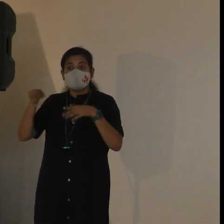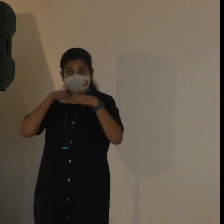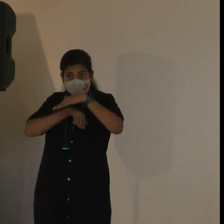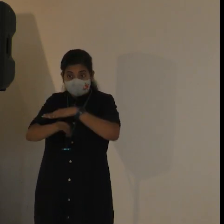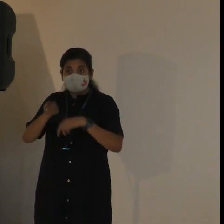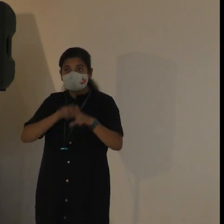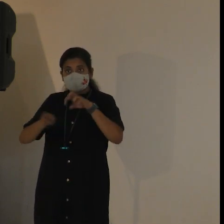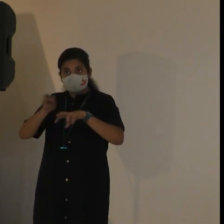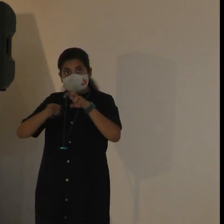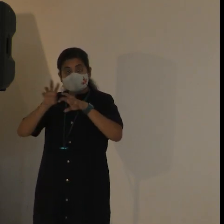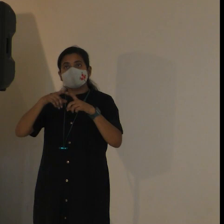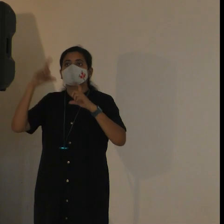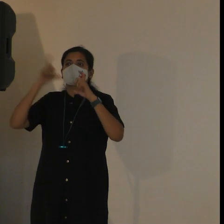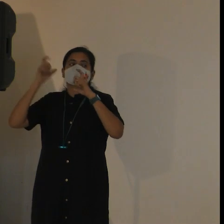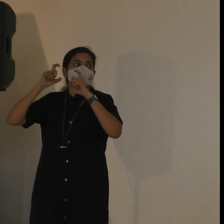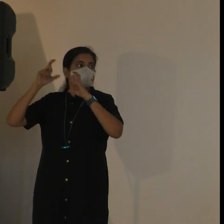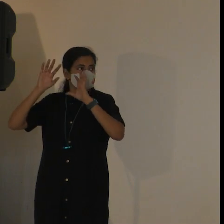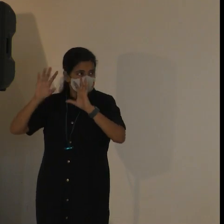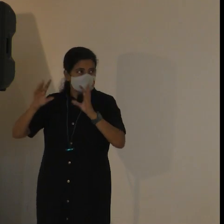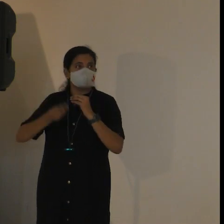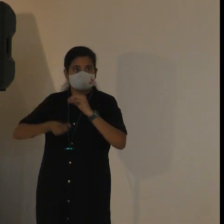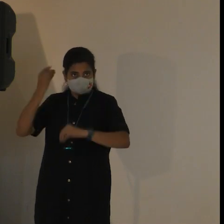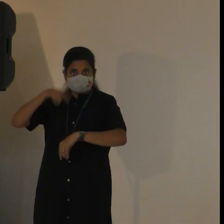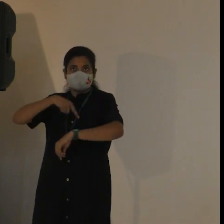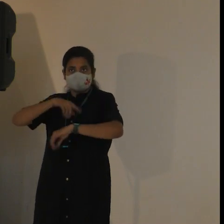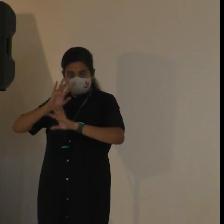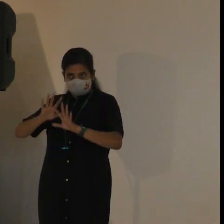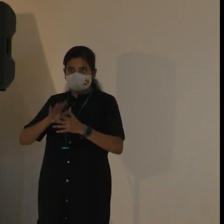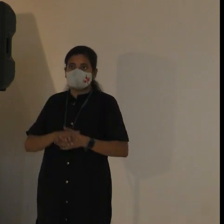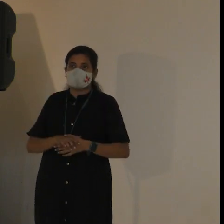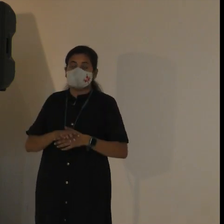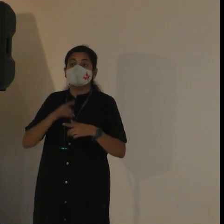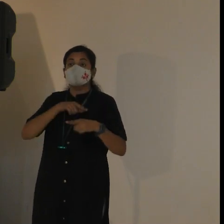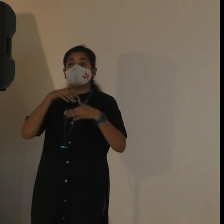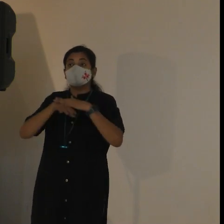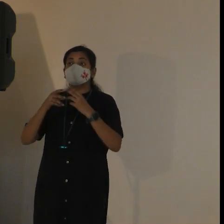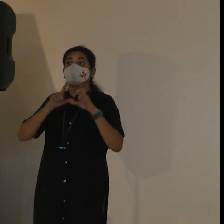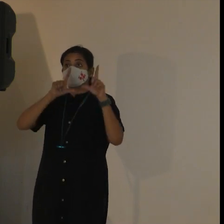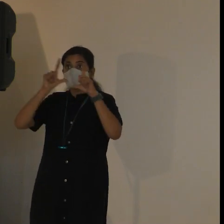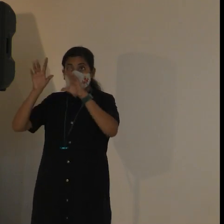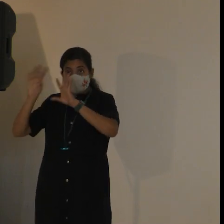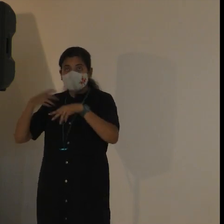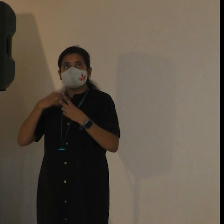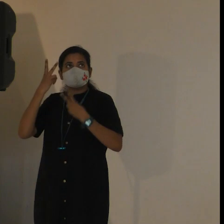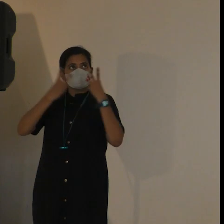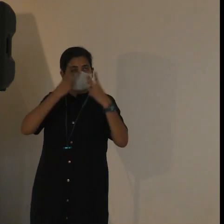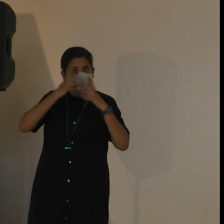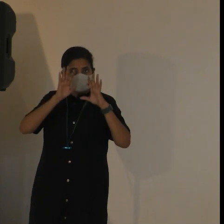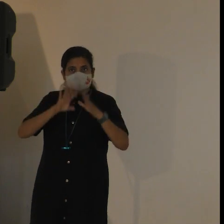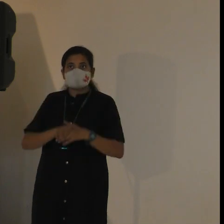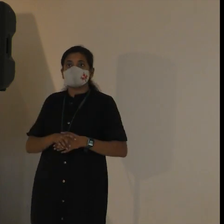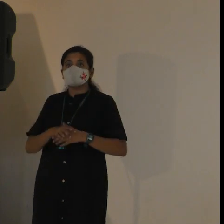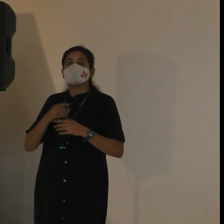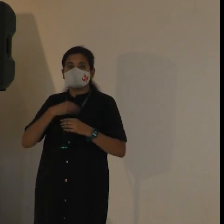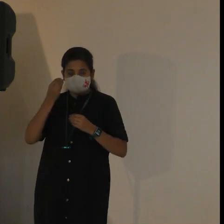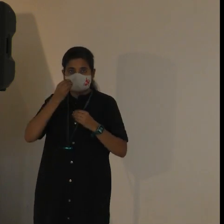the ruins complex, click pictures, rather than spend time engaging in the museum and the objects there. So I think